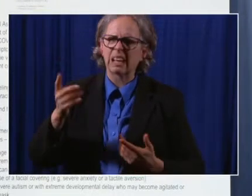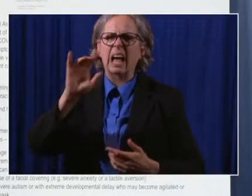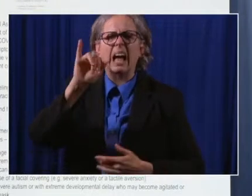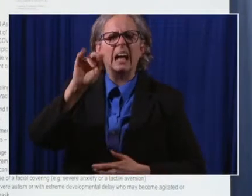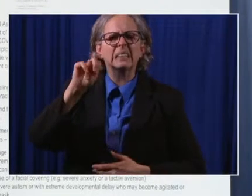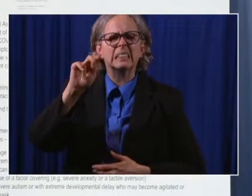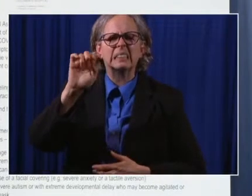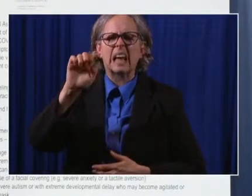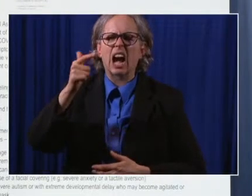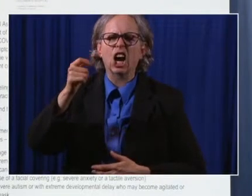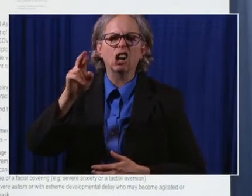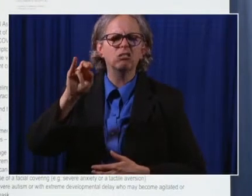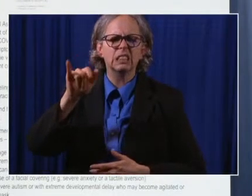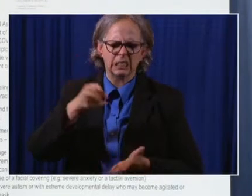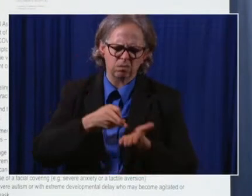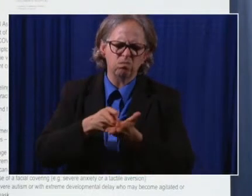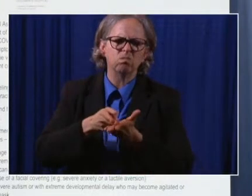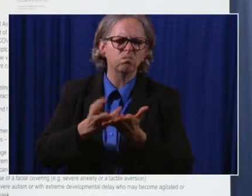bill?